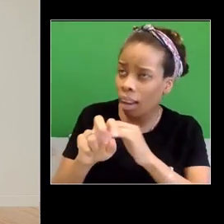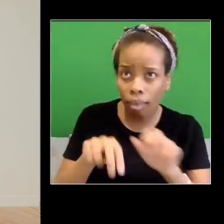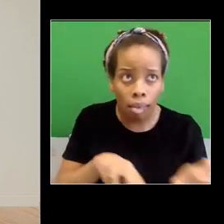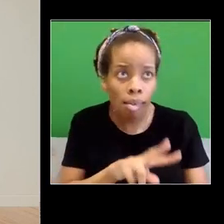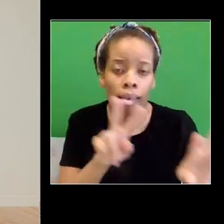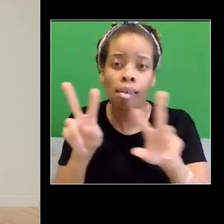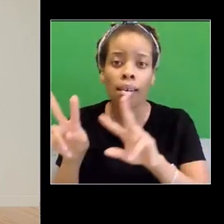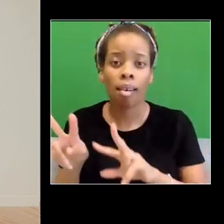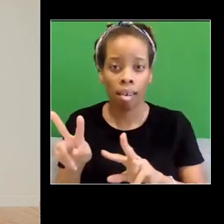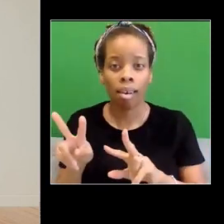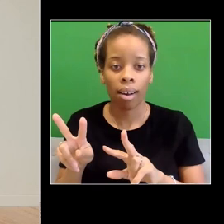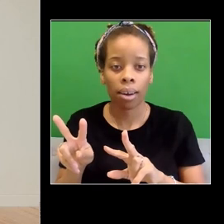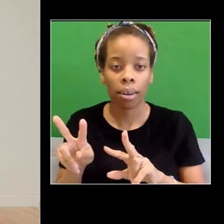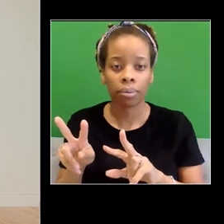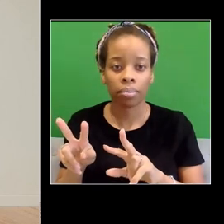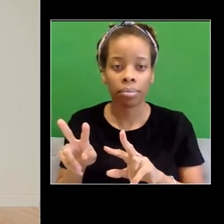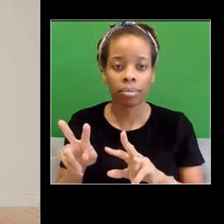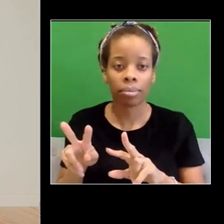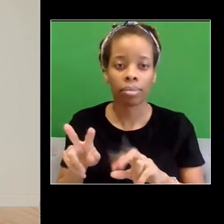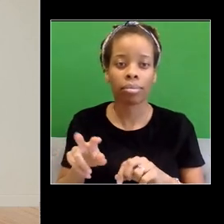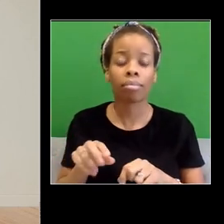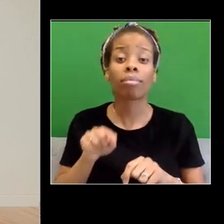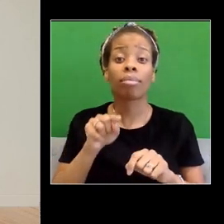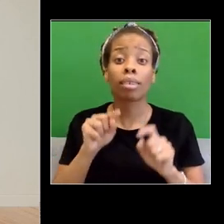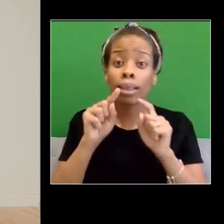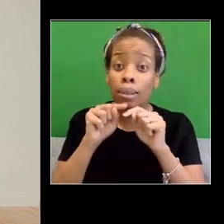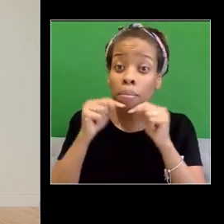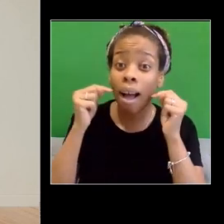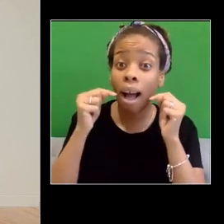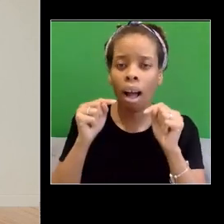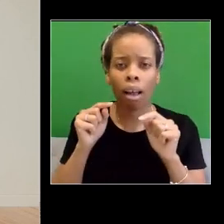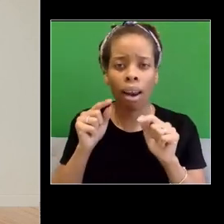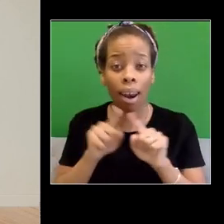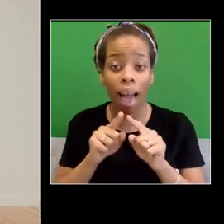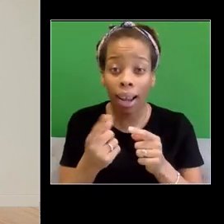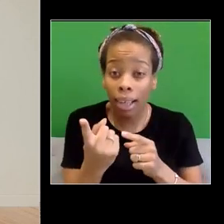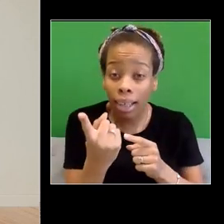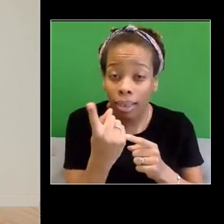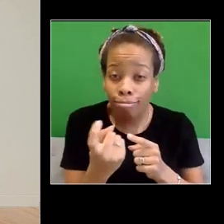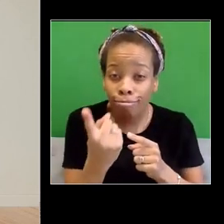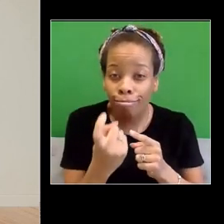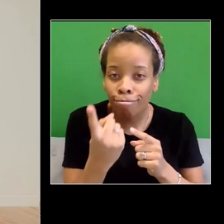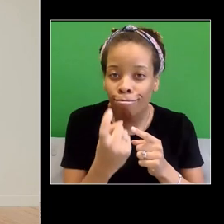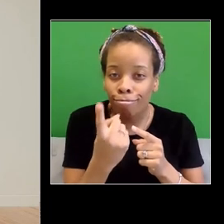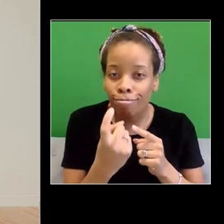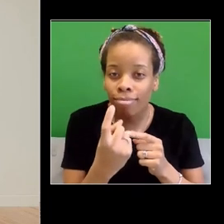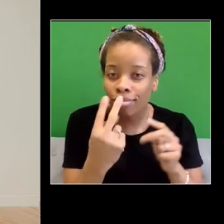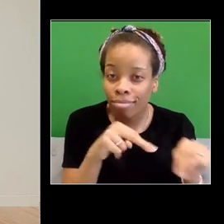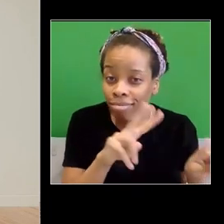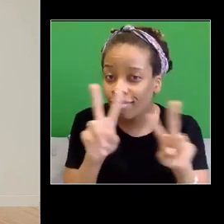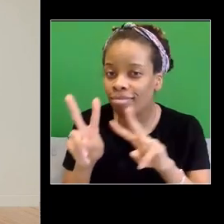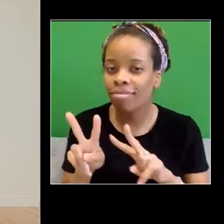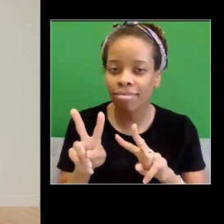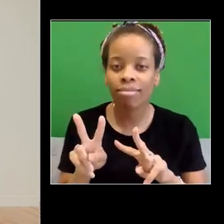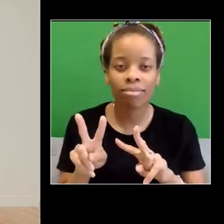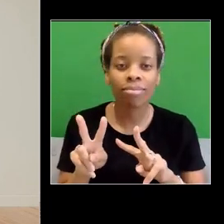Mm-hmm. Vaguely, faintly mocking, but friendly enough to bring you in. And then from there, I thought the first room really